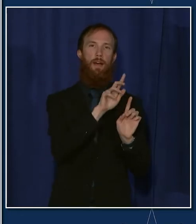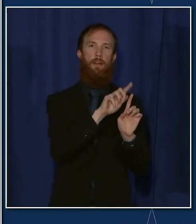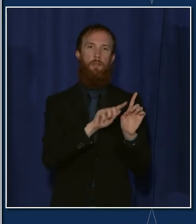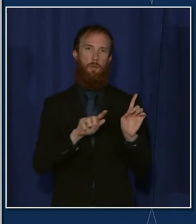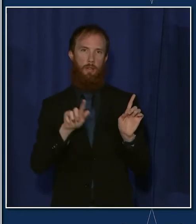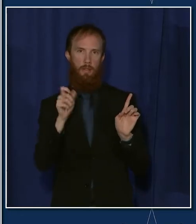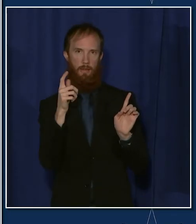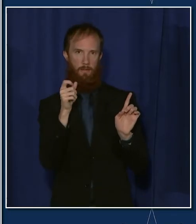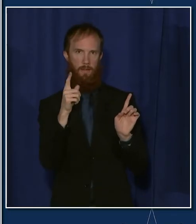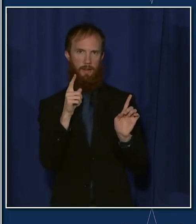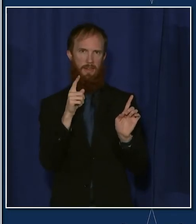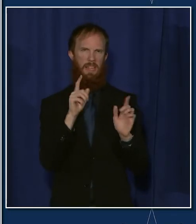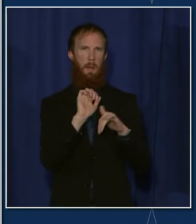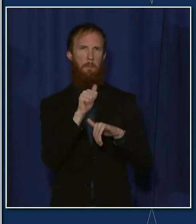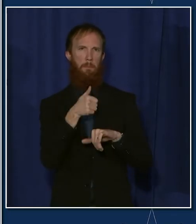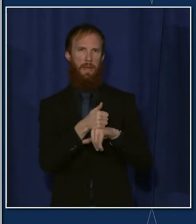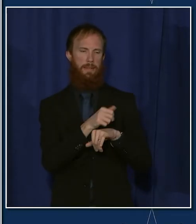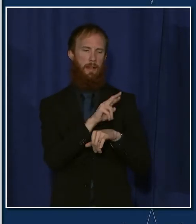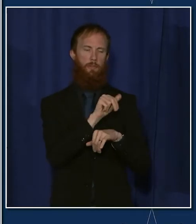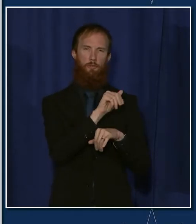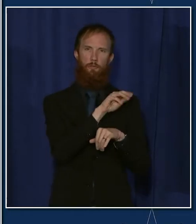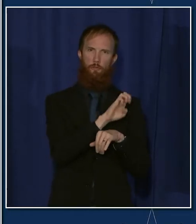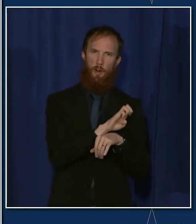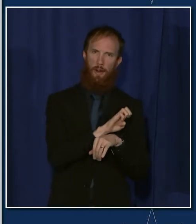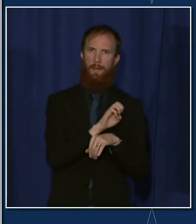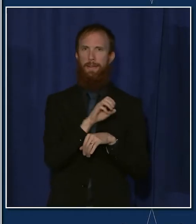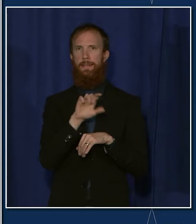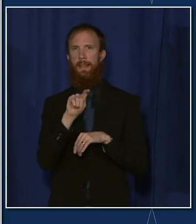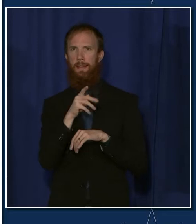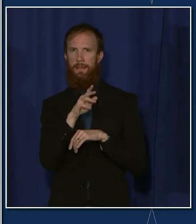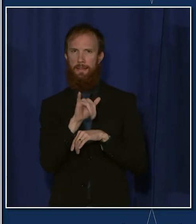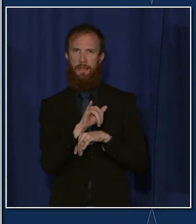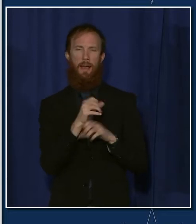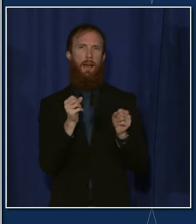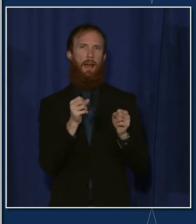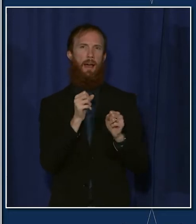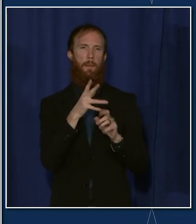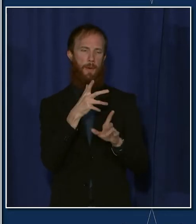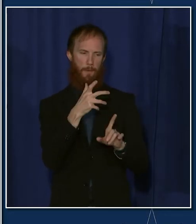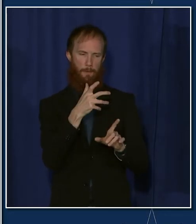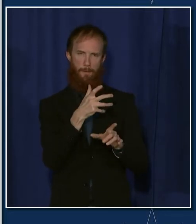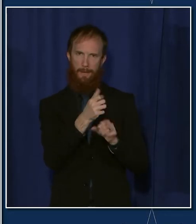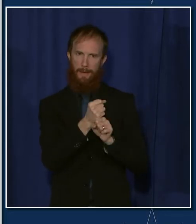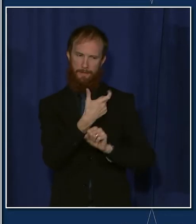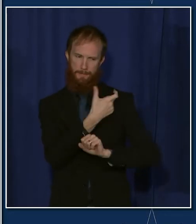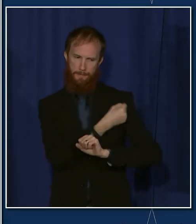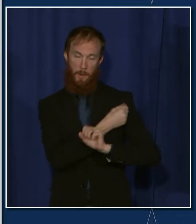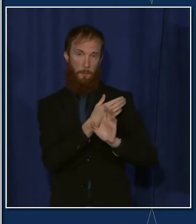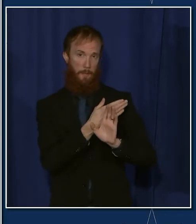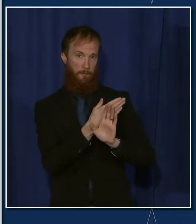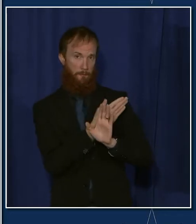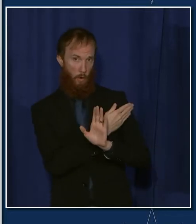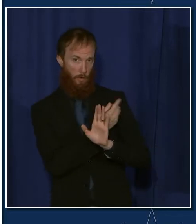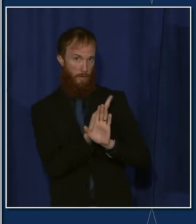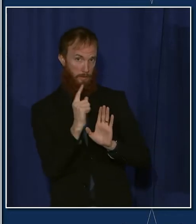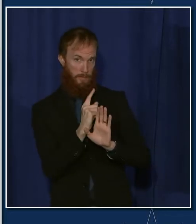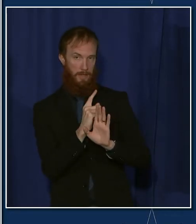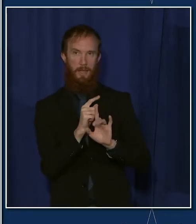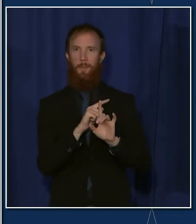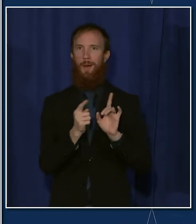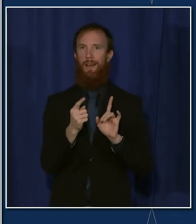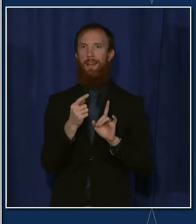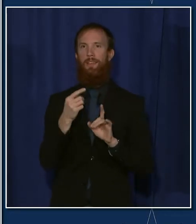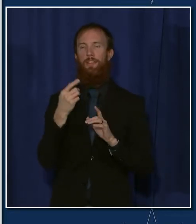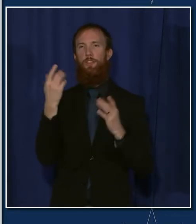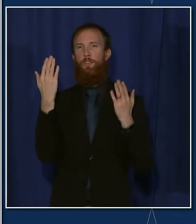by race ethnicity that were vaccinated before last Thursday to Saturday, and then the dark blue is just last